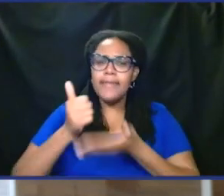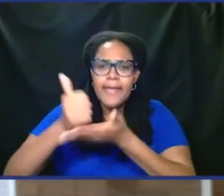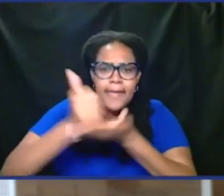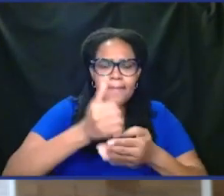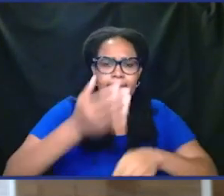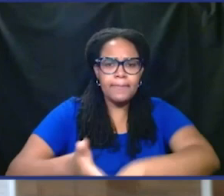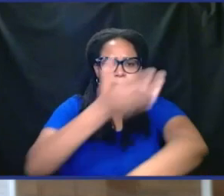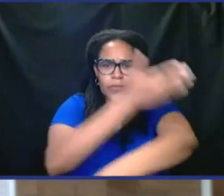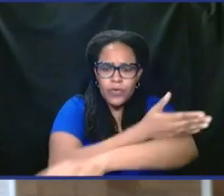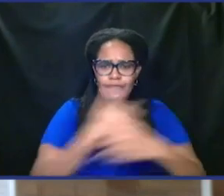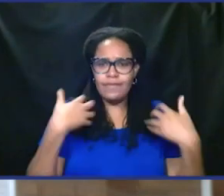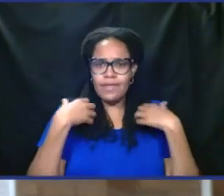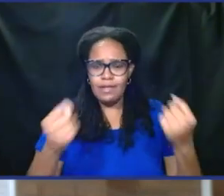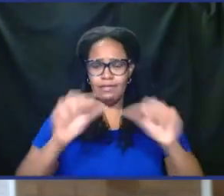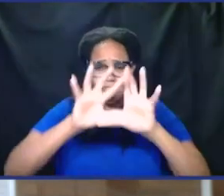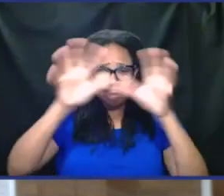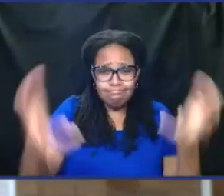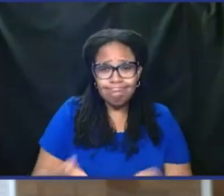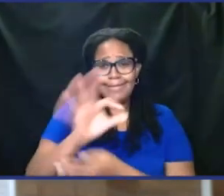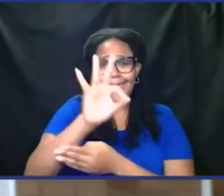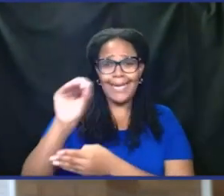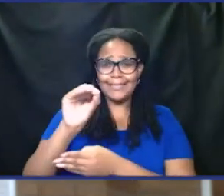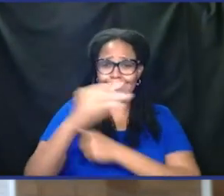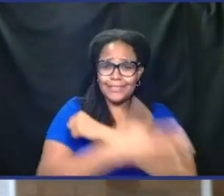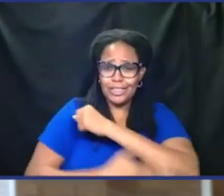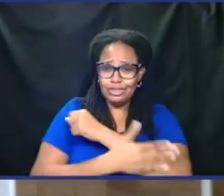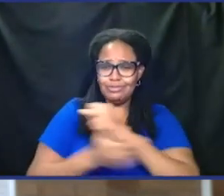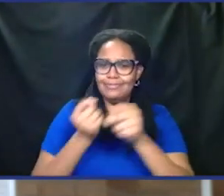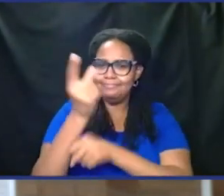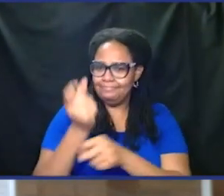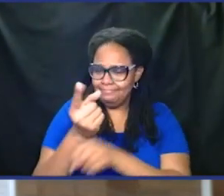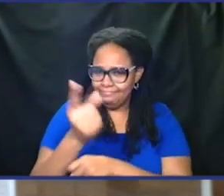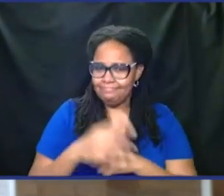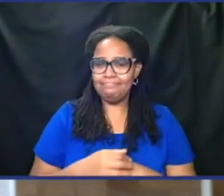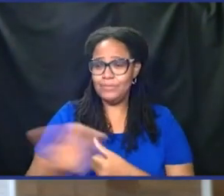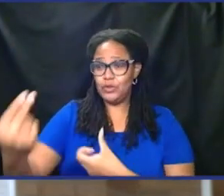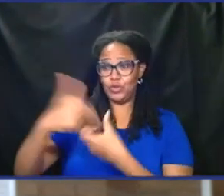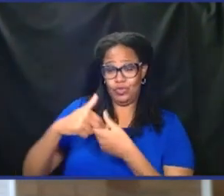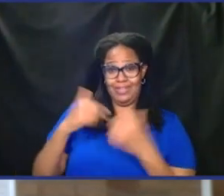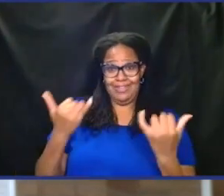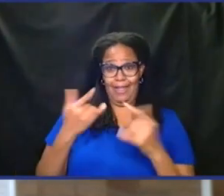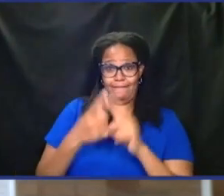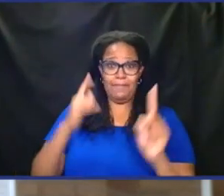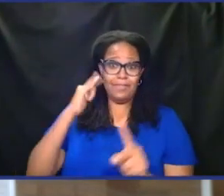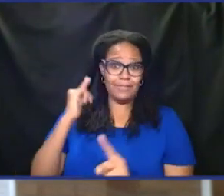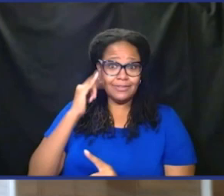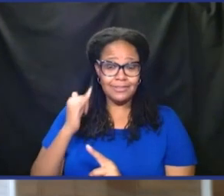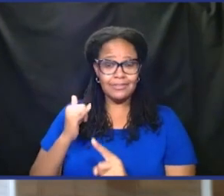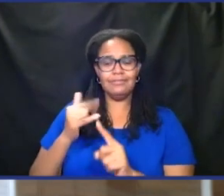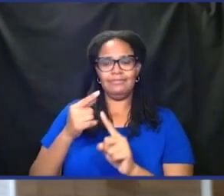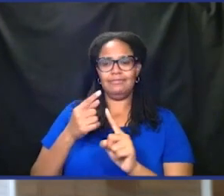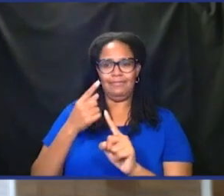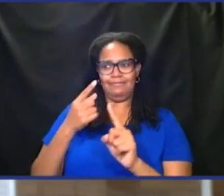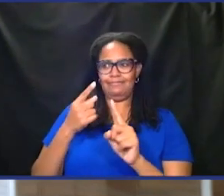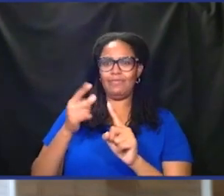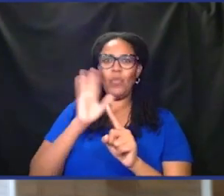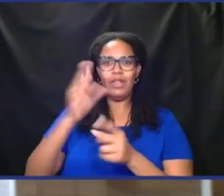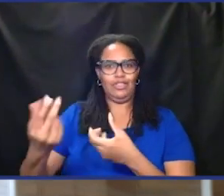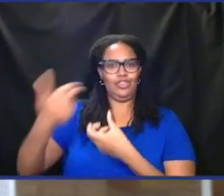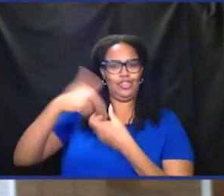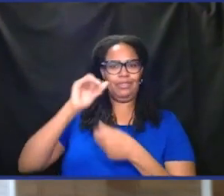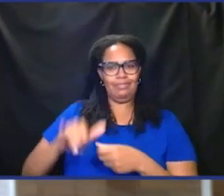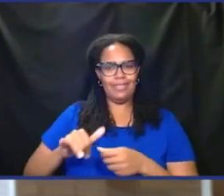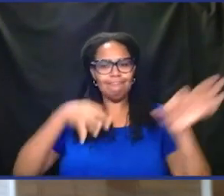more than 90 countries every year. Joining me from Los Angeles on this around the world journey of health is my